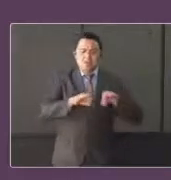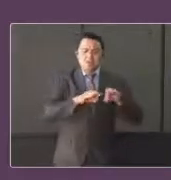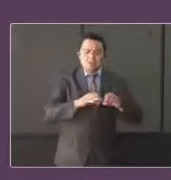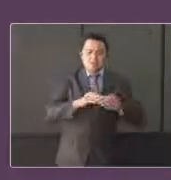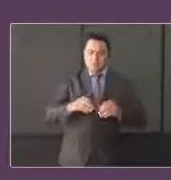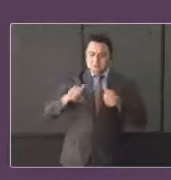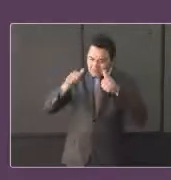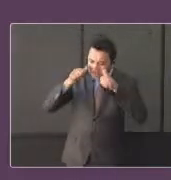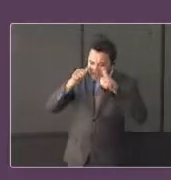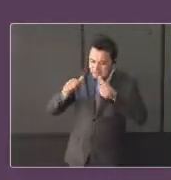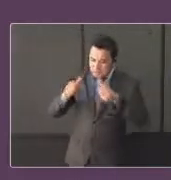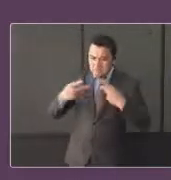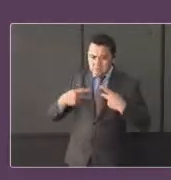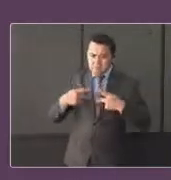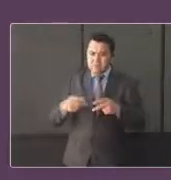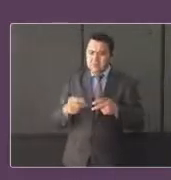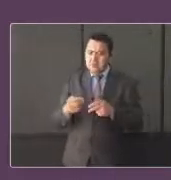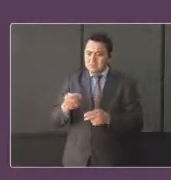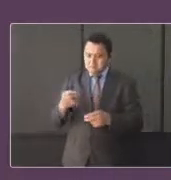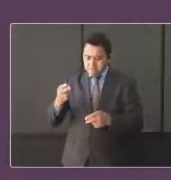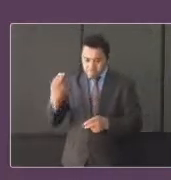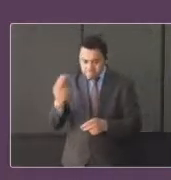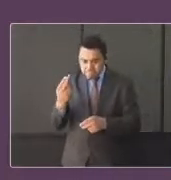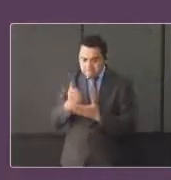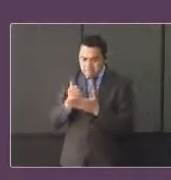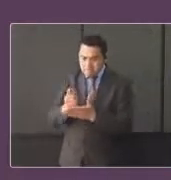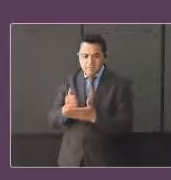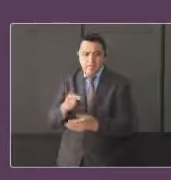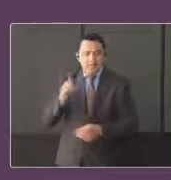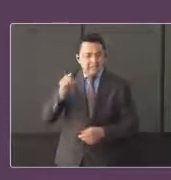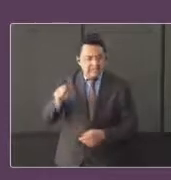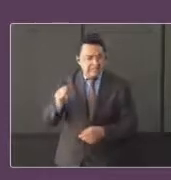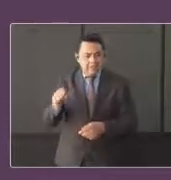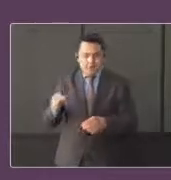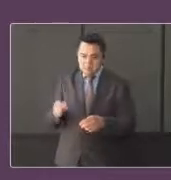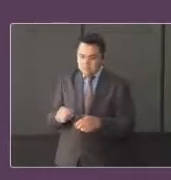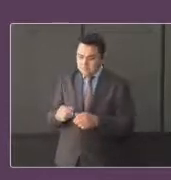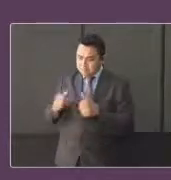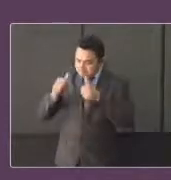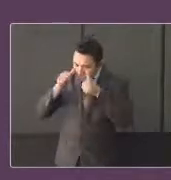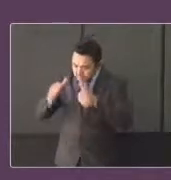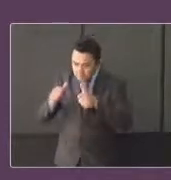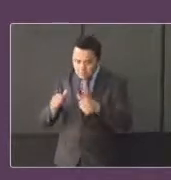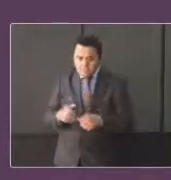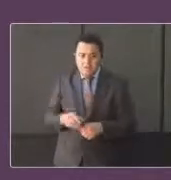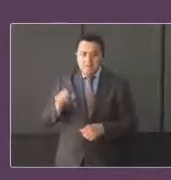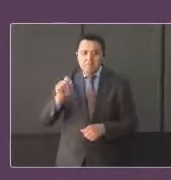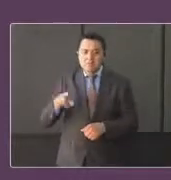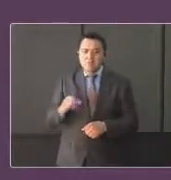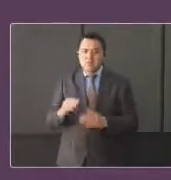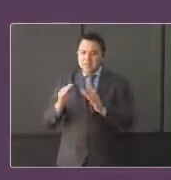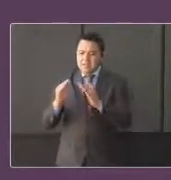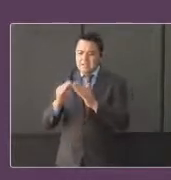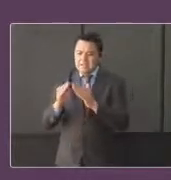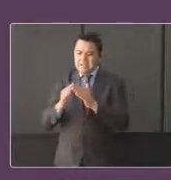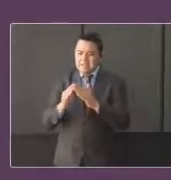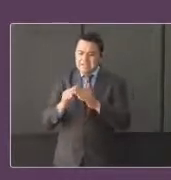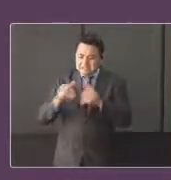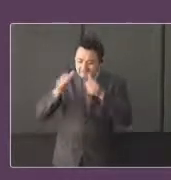people and with the immediate problems, and we are having very important initiatives